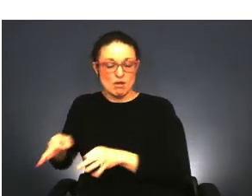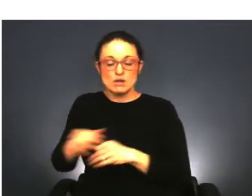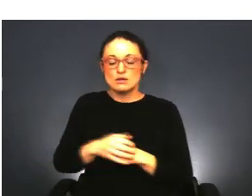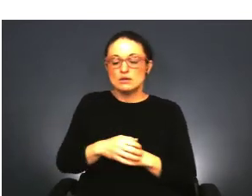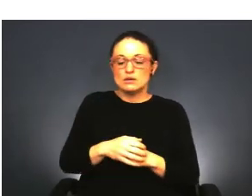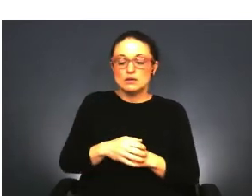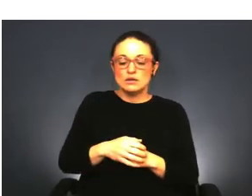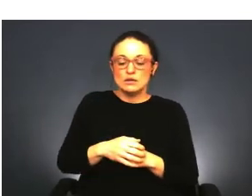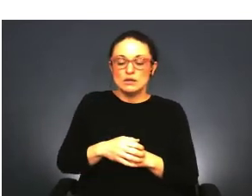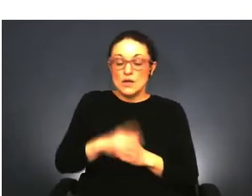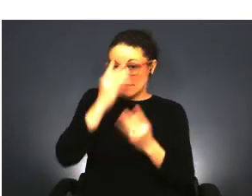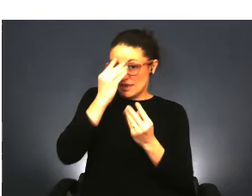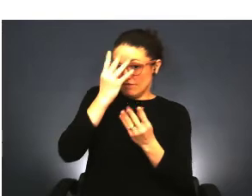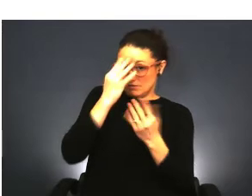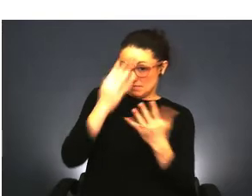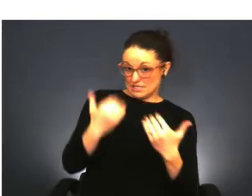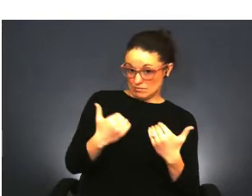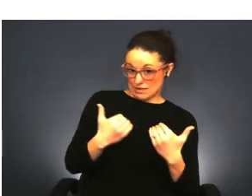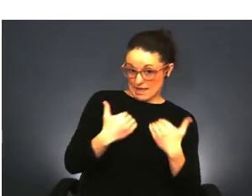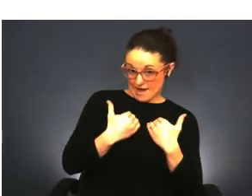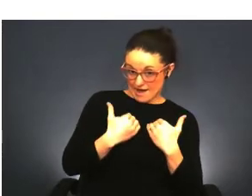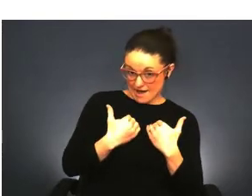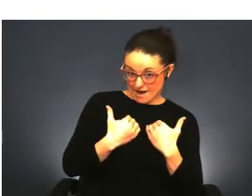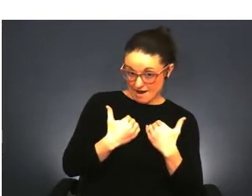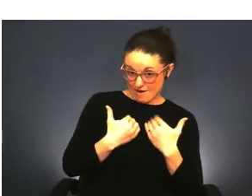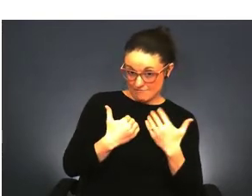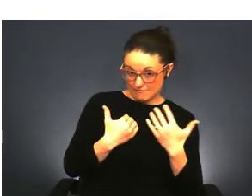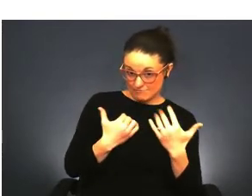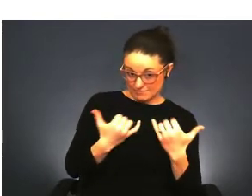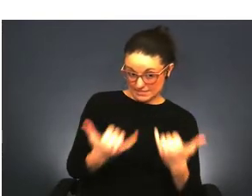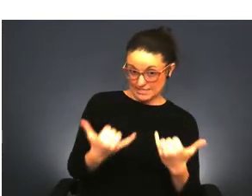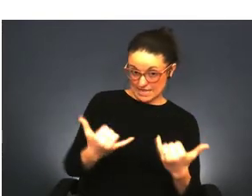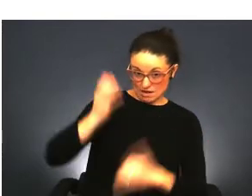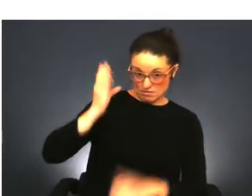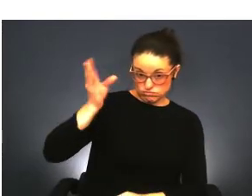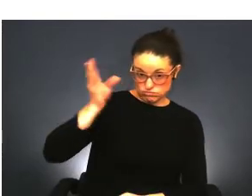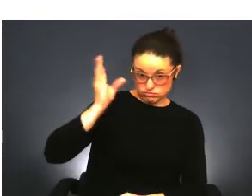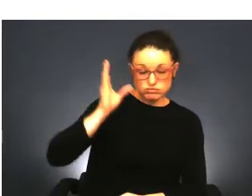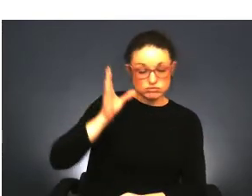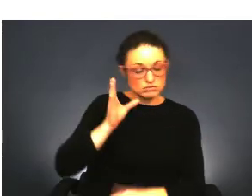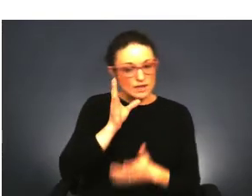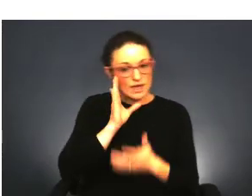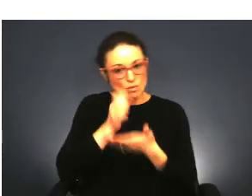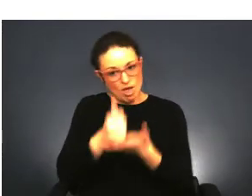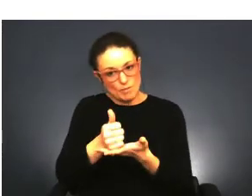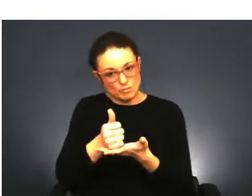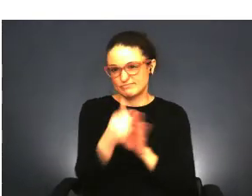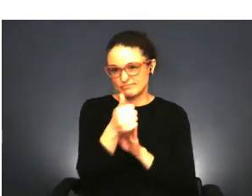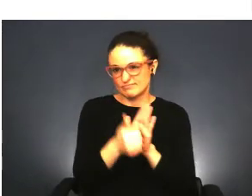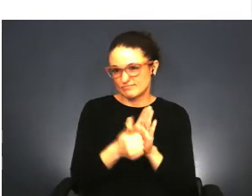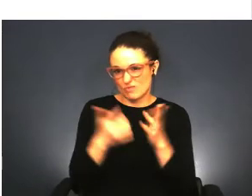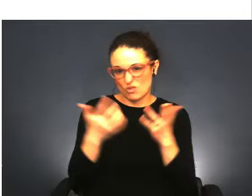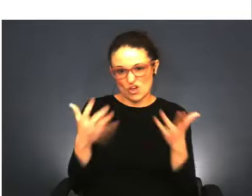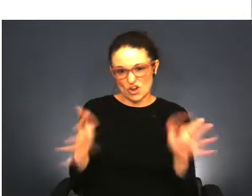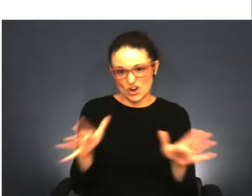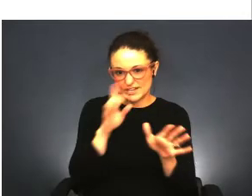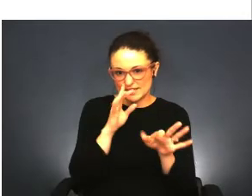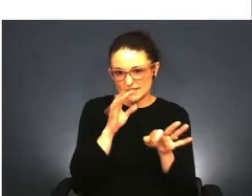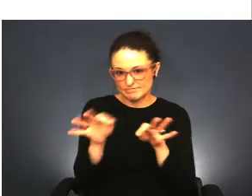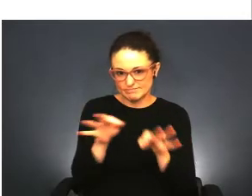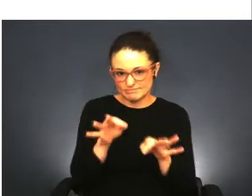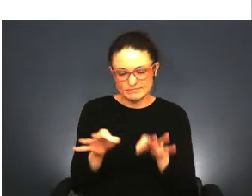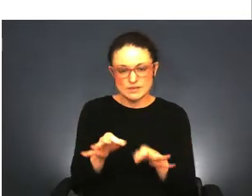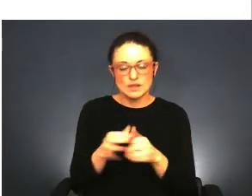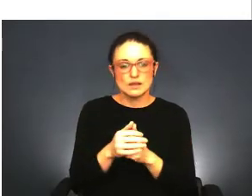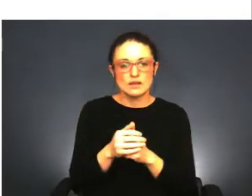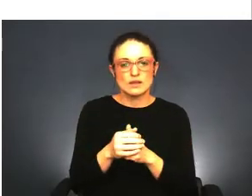information that we have to share with you will make your lives easier in terms of managing your courses and using the gradebook. Today, we're going to talk about how do you